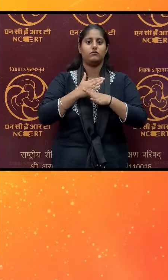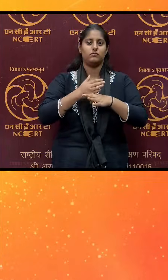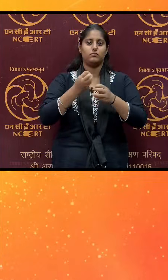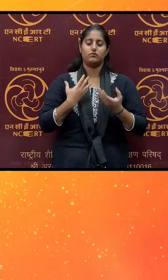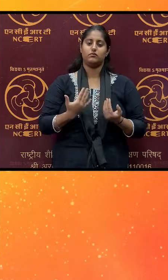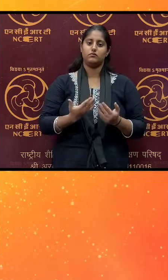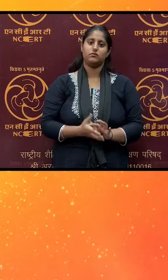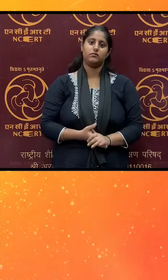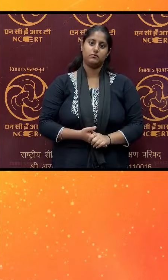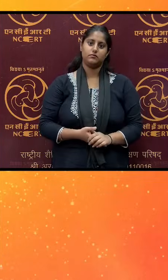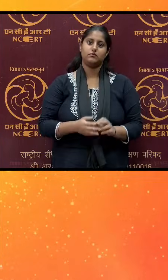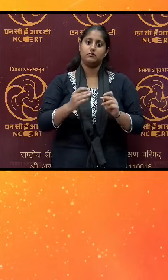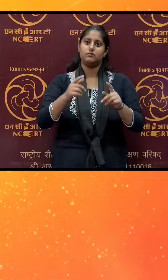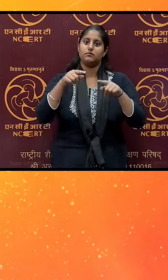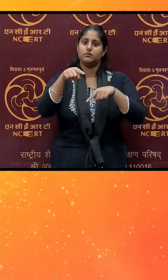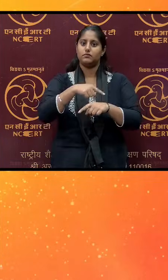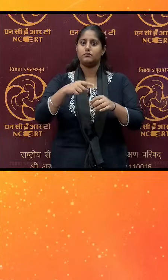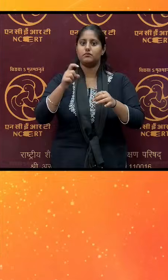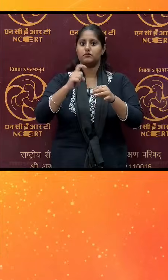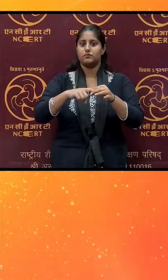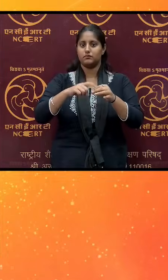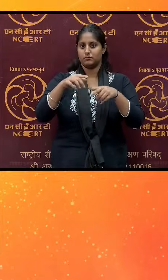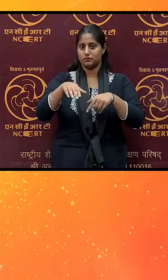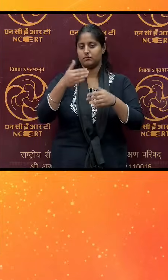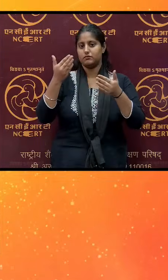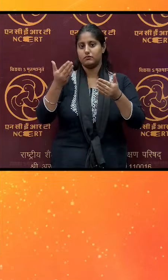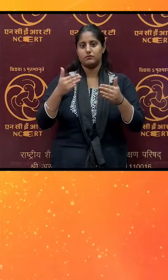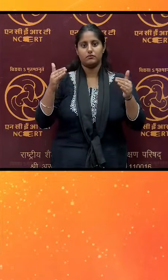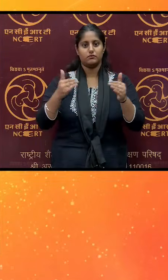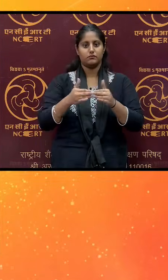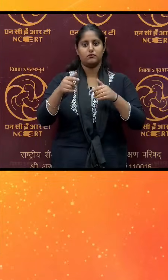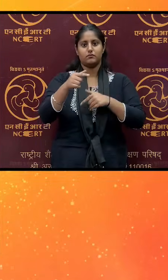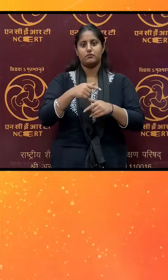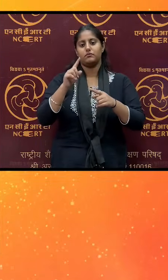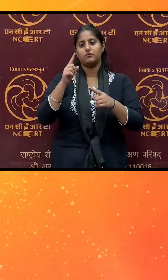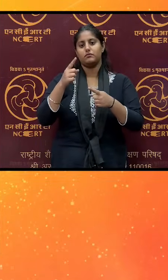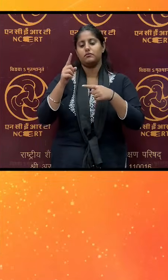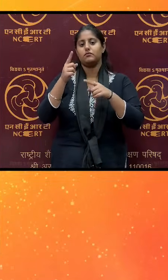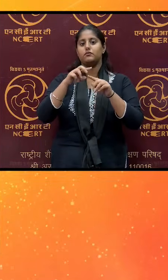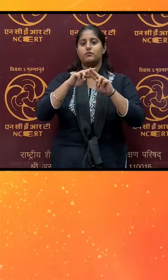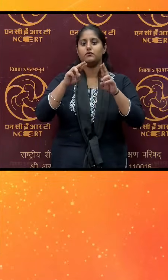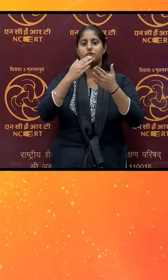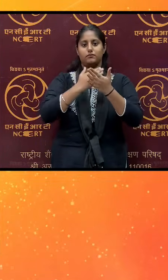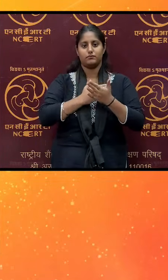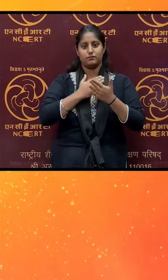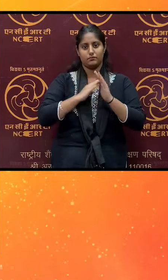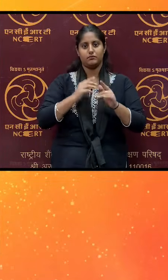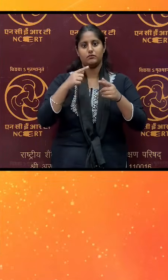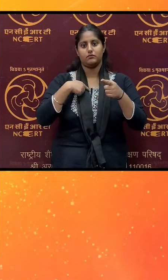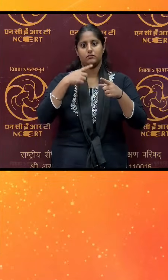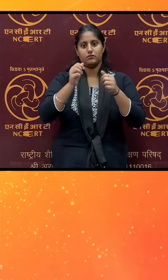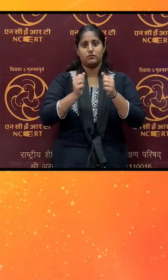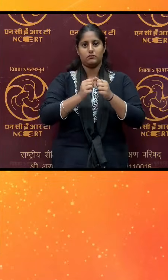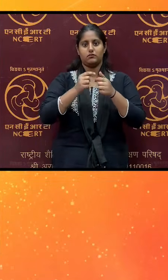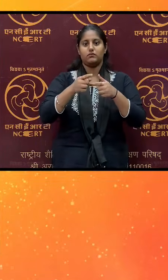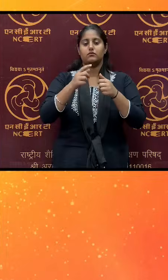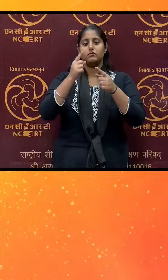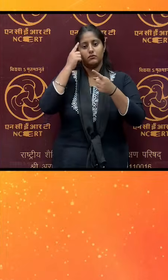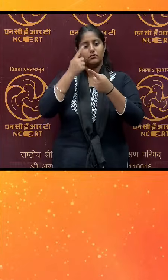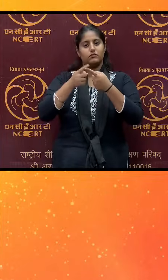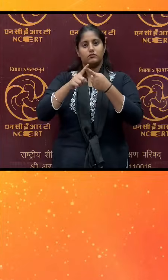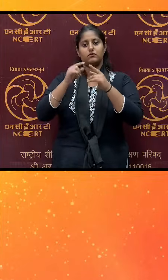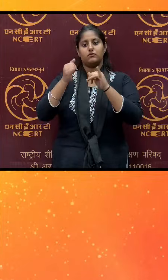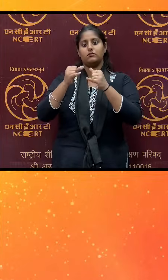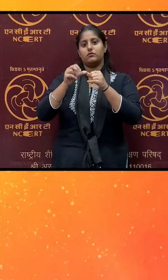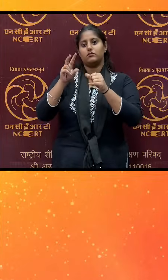want. So now please join me for welcoming our guest who had joined us in this session. We are joined by Ms. Savita Grak